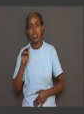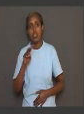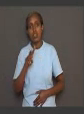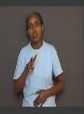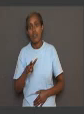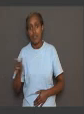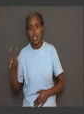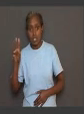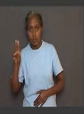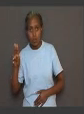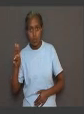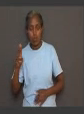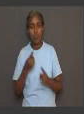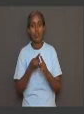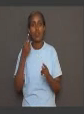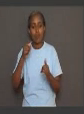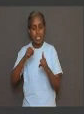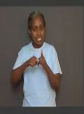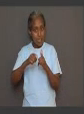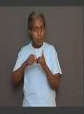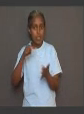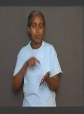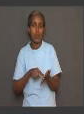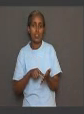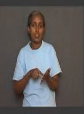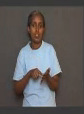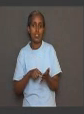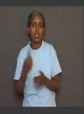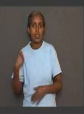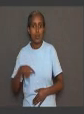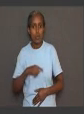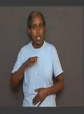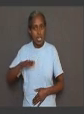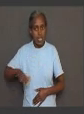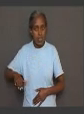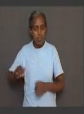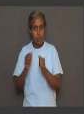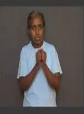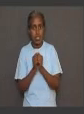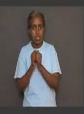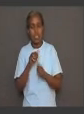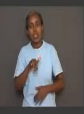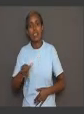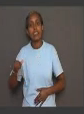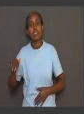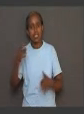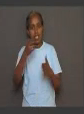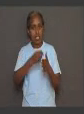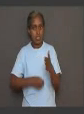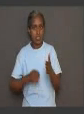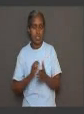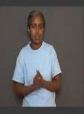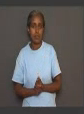u from v's terminal point, we are left with an identical result.